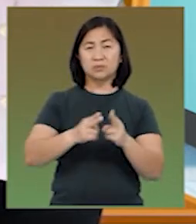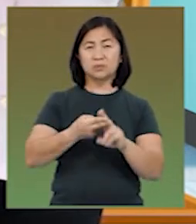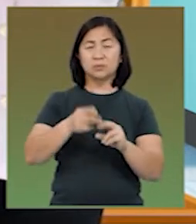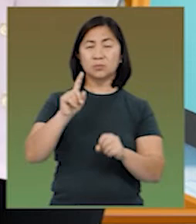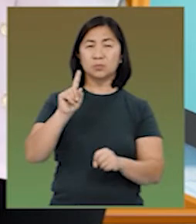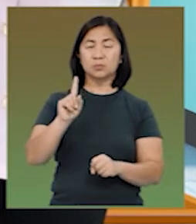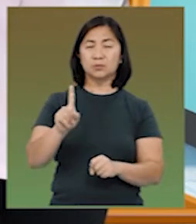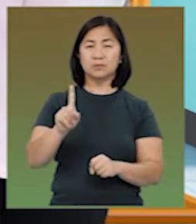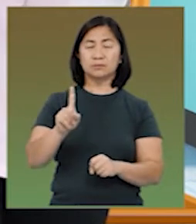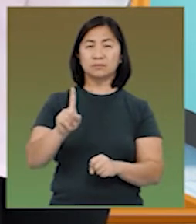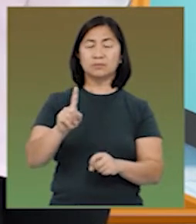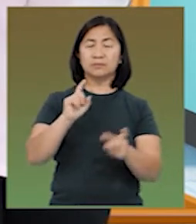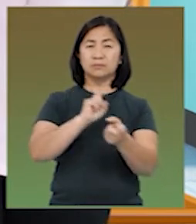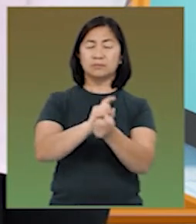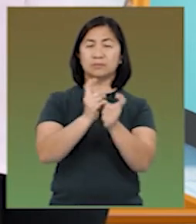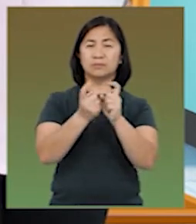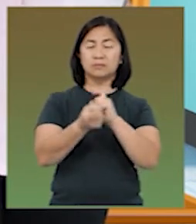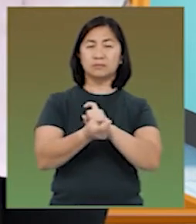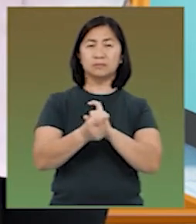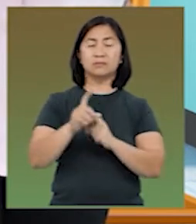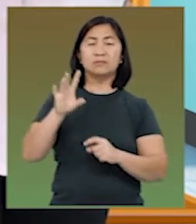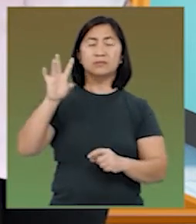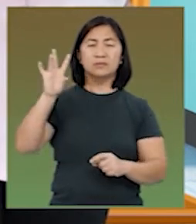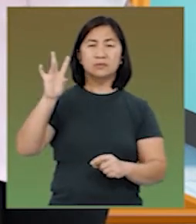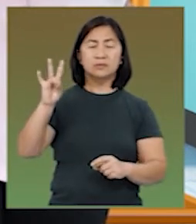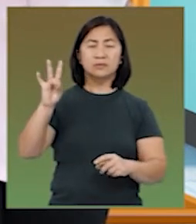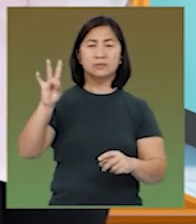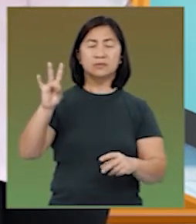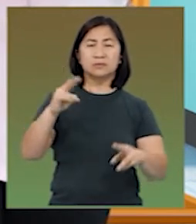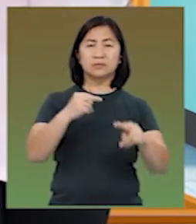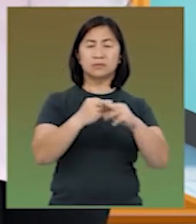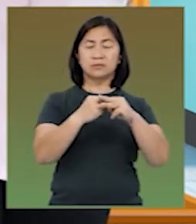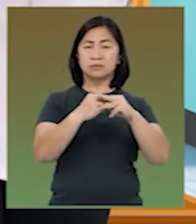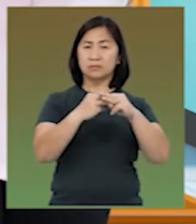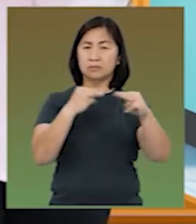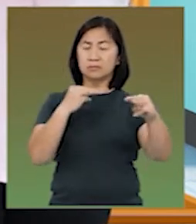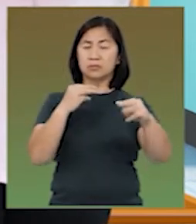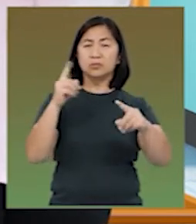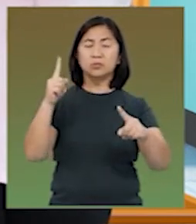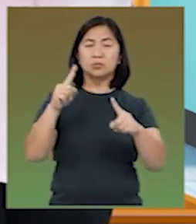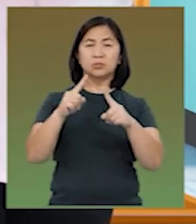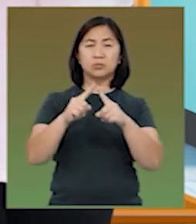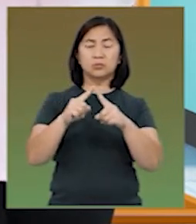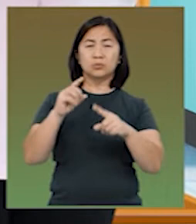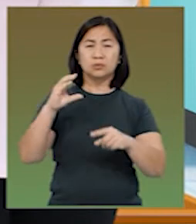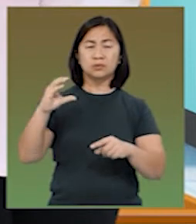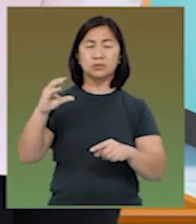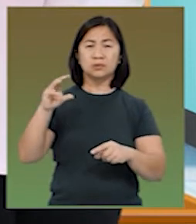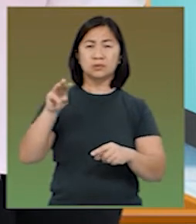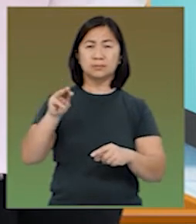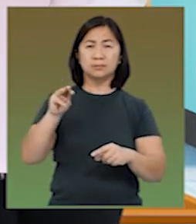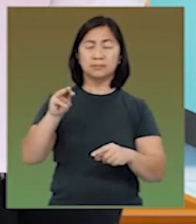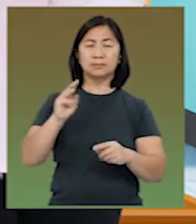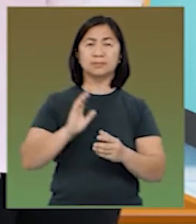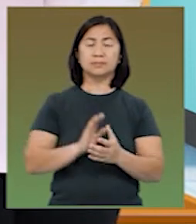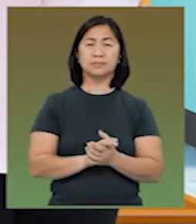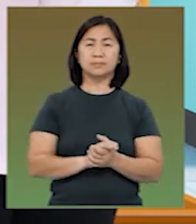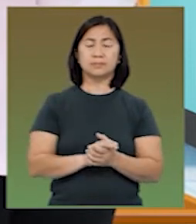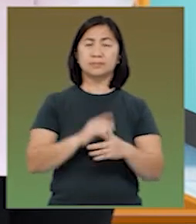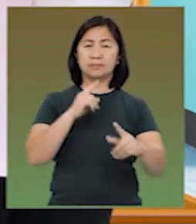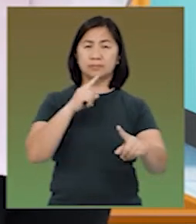Para sa unang bilang, convert 7 meters to centimeters.